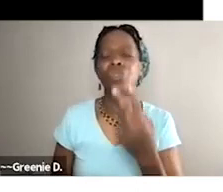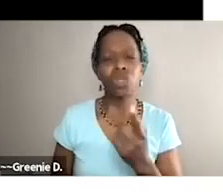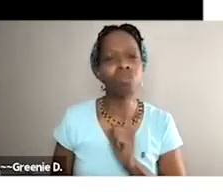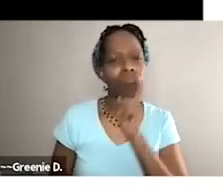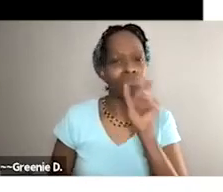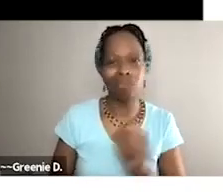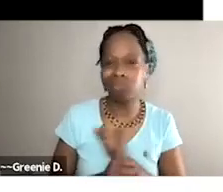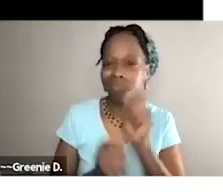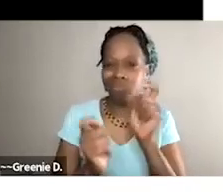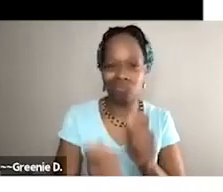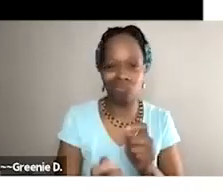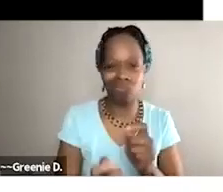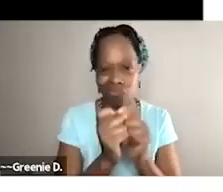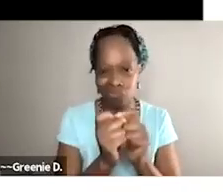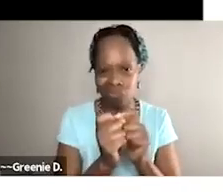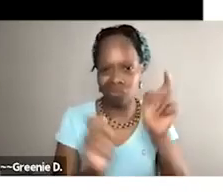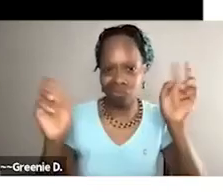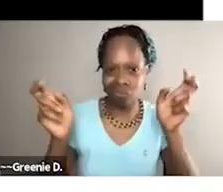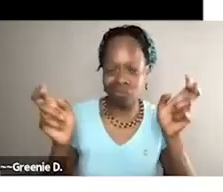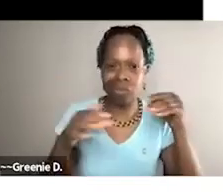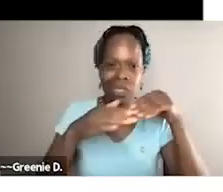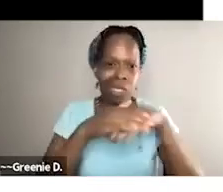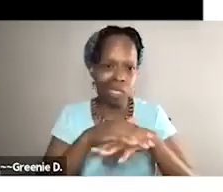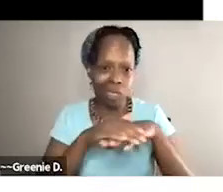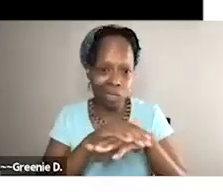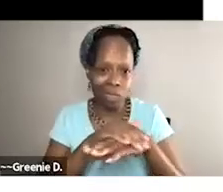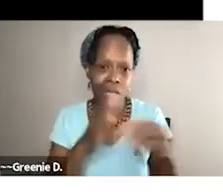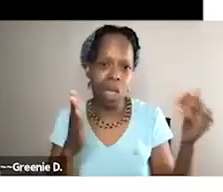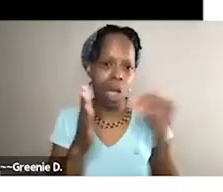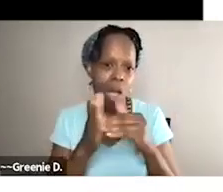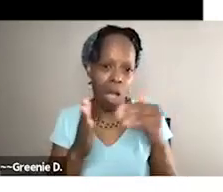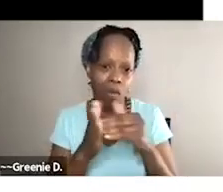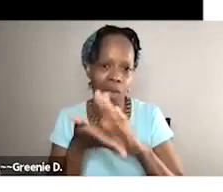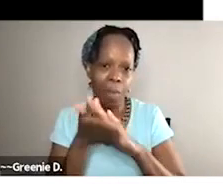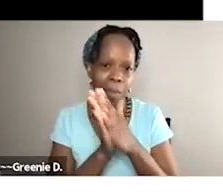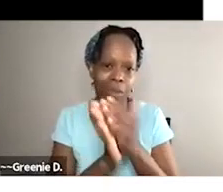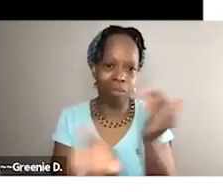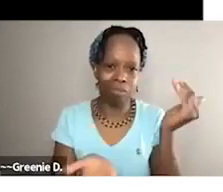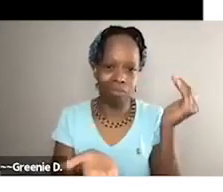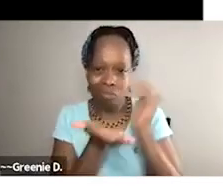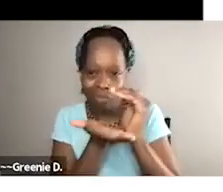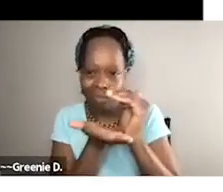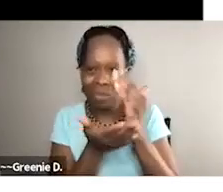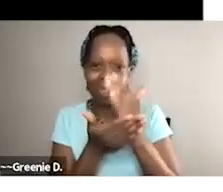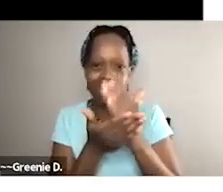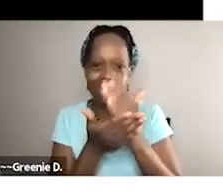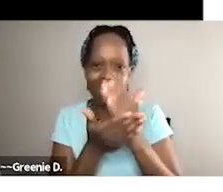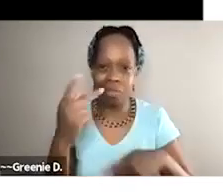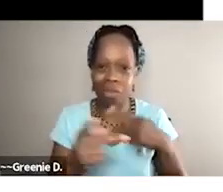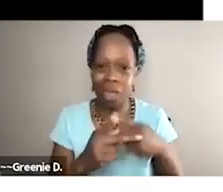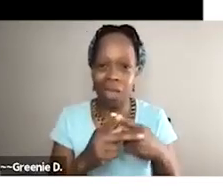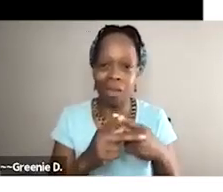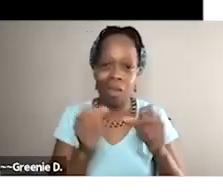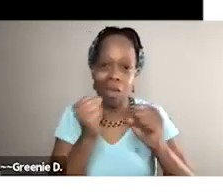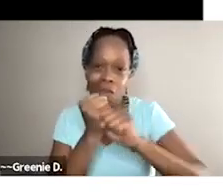does. Accessibility is too often reduced to some kind of marketing stunt or a ploy